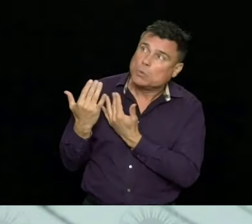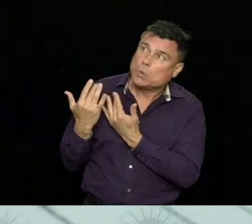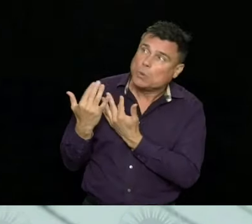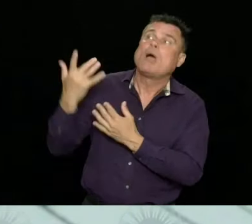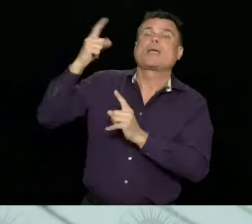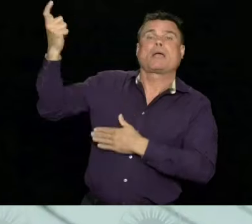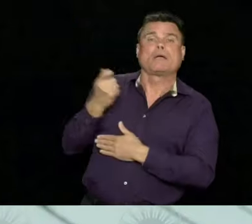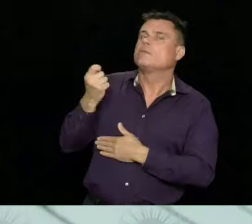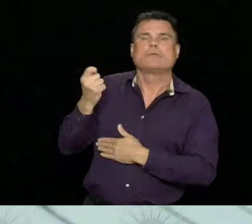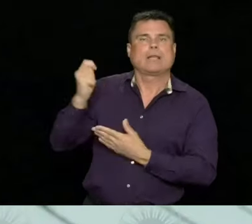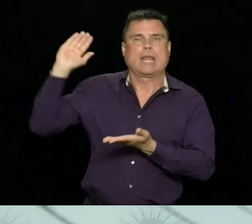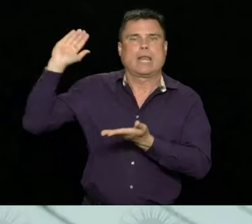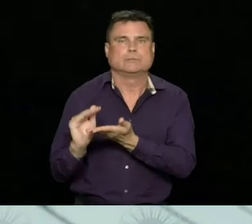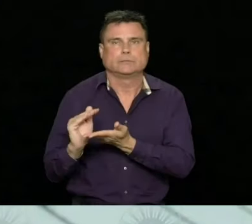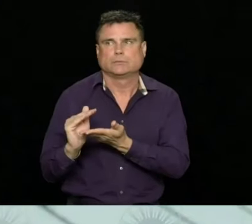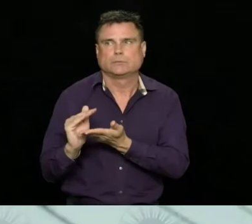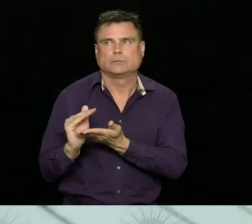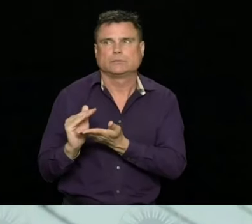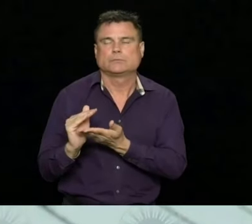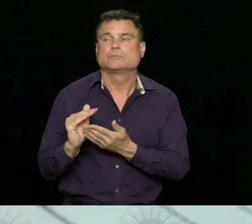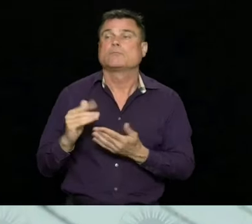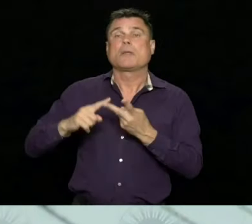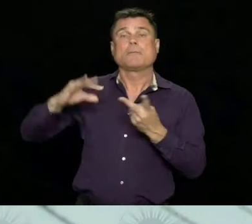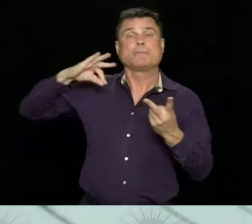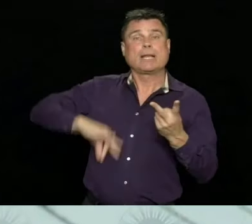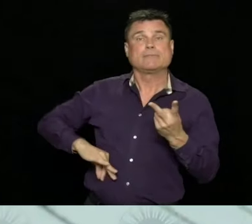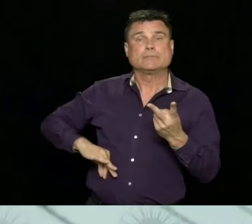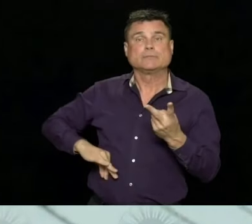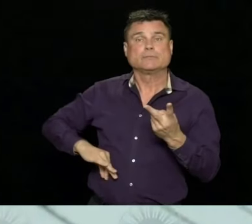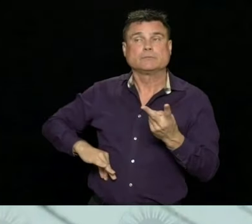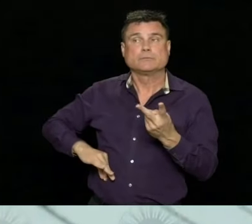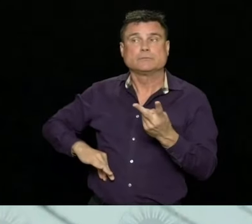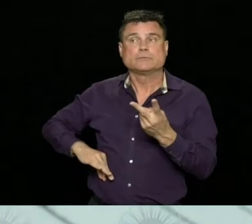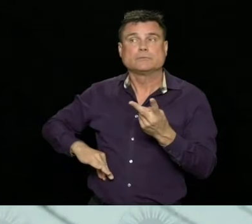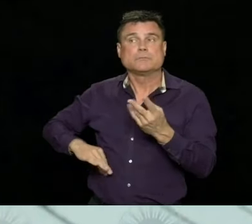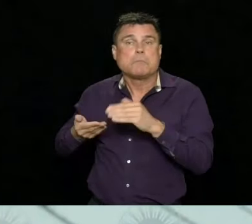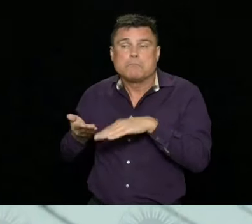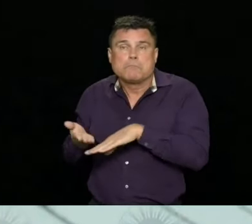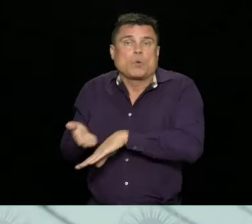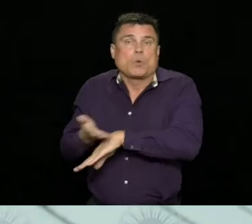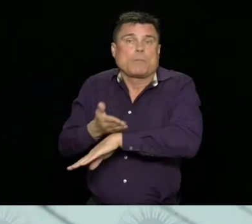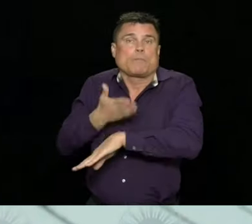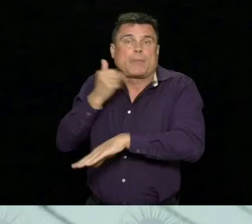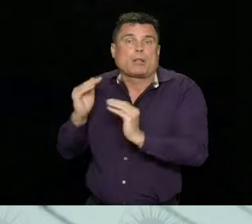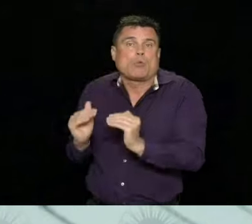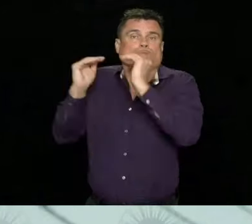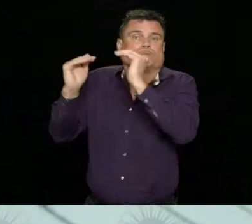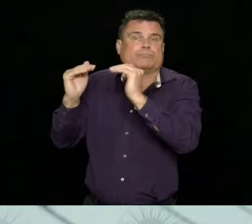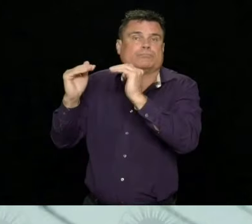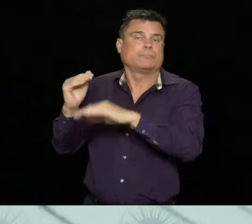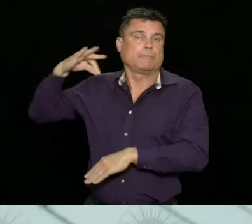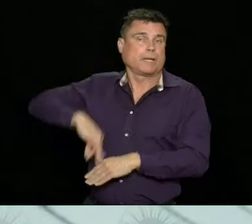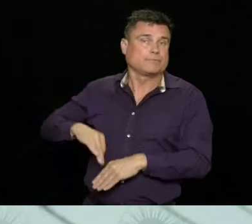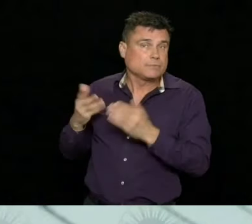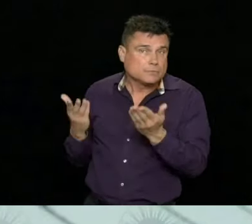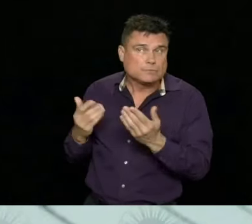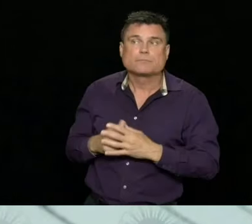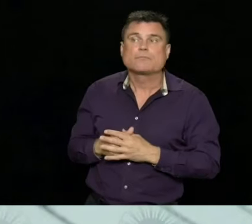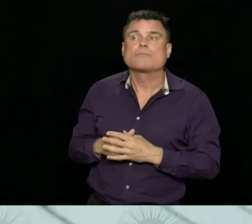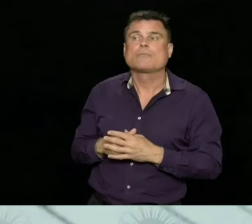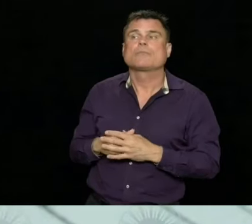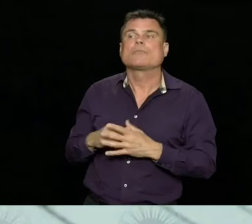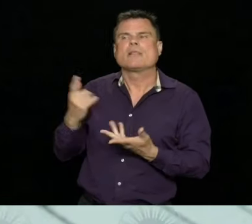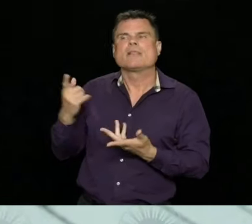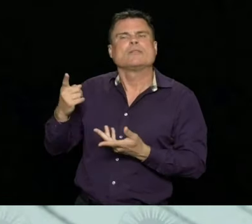the federal government to work with us and other jurisdictions to make sure that we have a system in place that is a national nature,